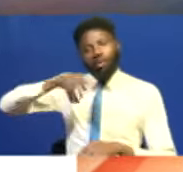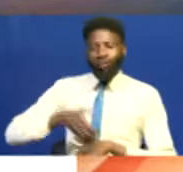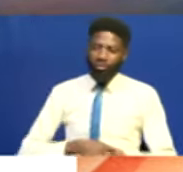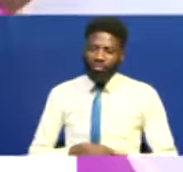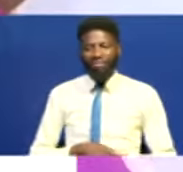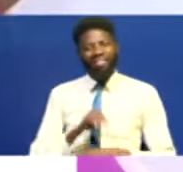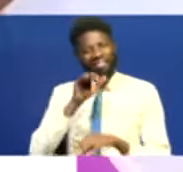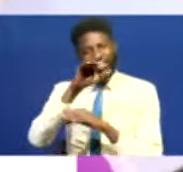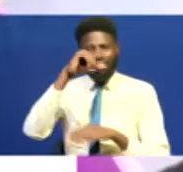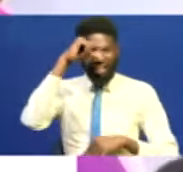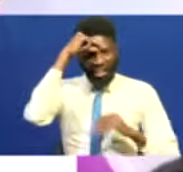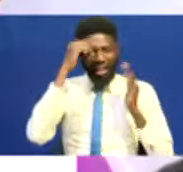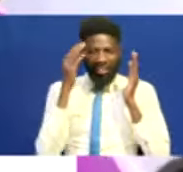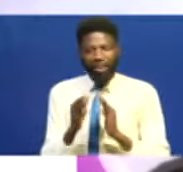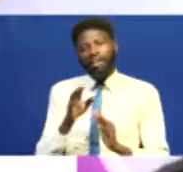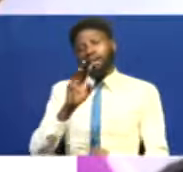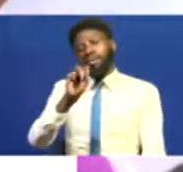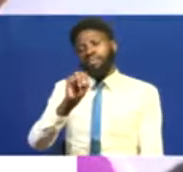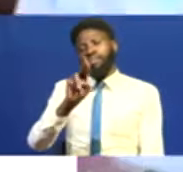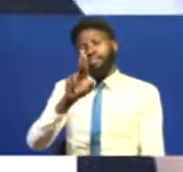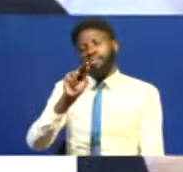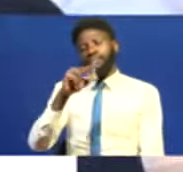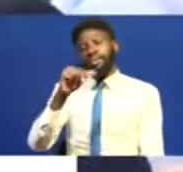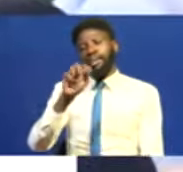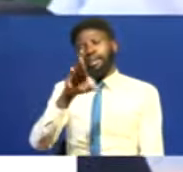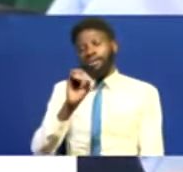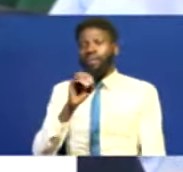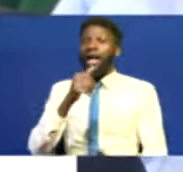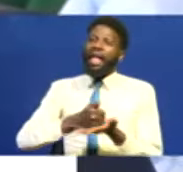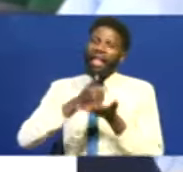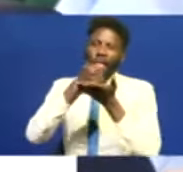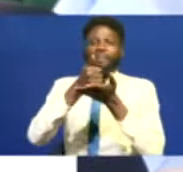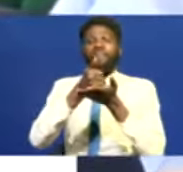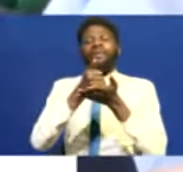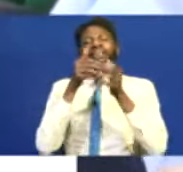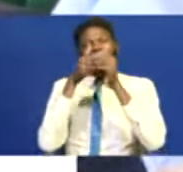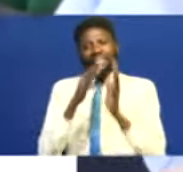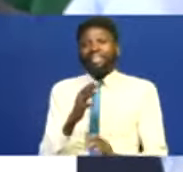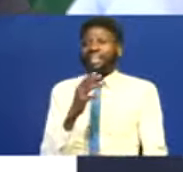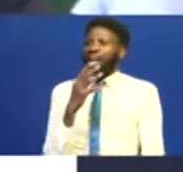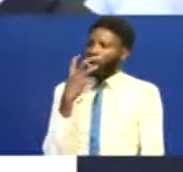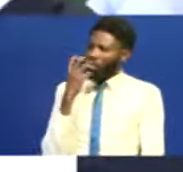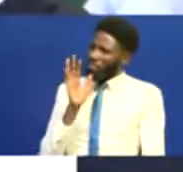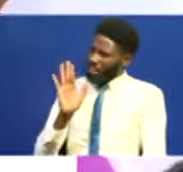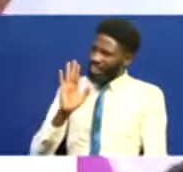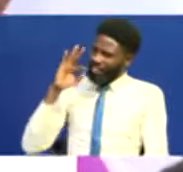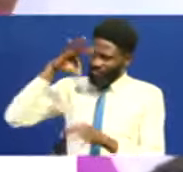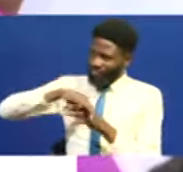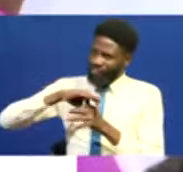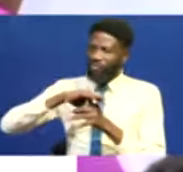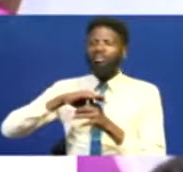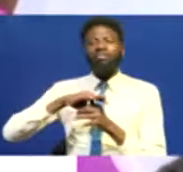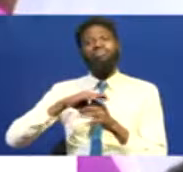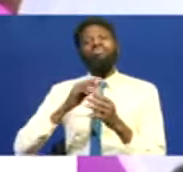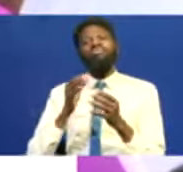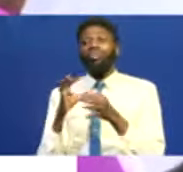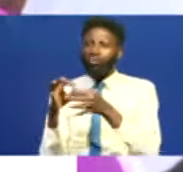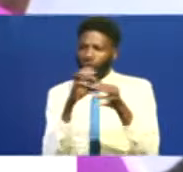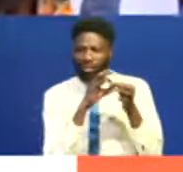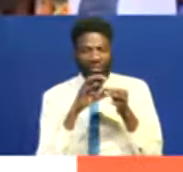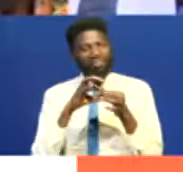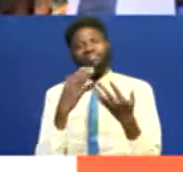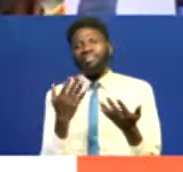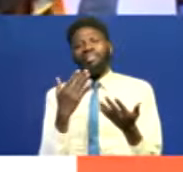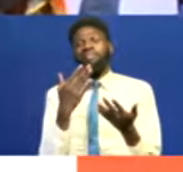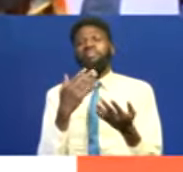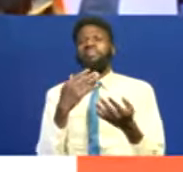Governor Gideon Mung'aro to unite leaders elected on the party ticket and bring to an end the undermining of fellow